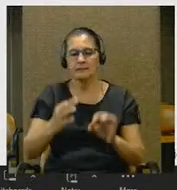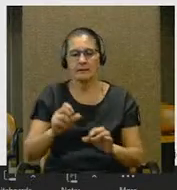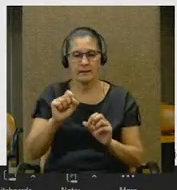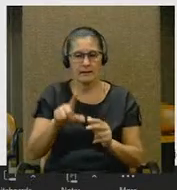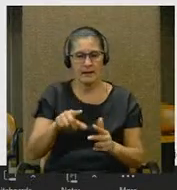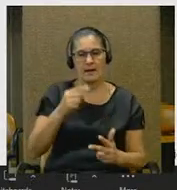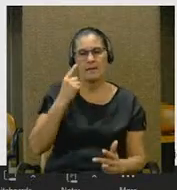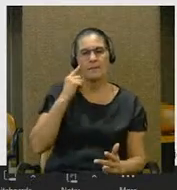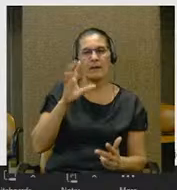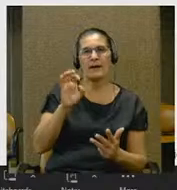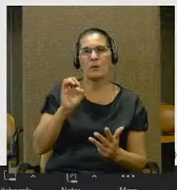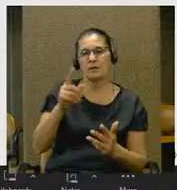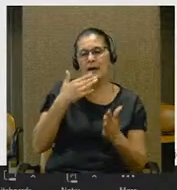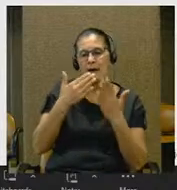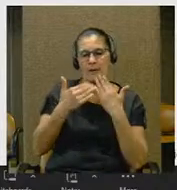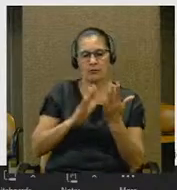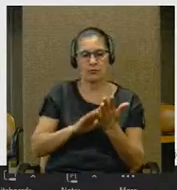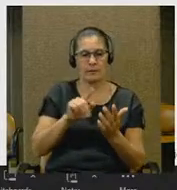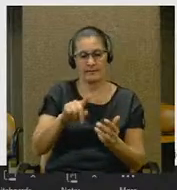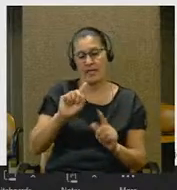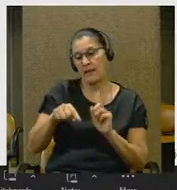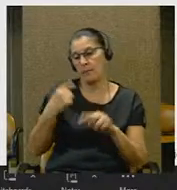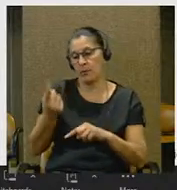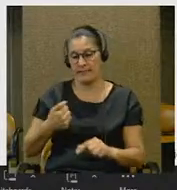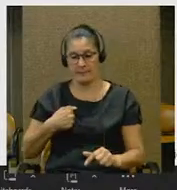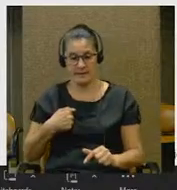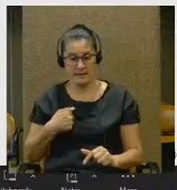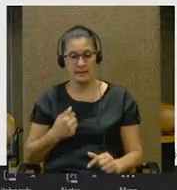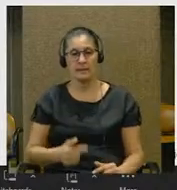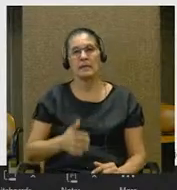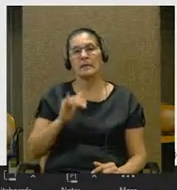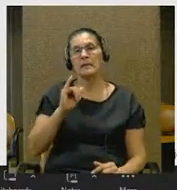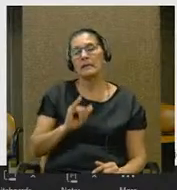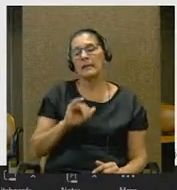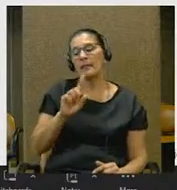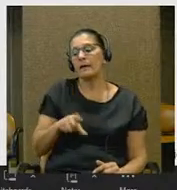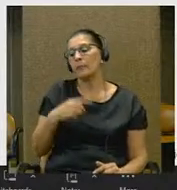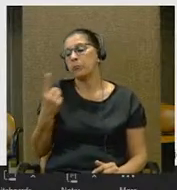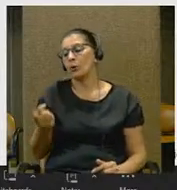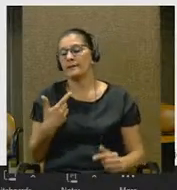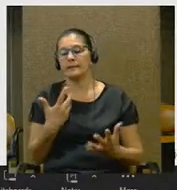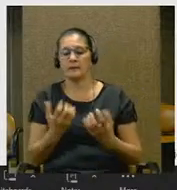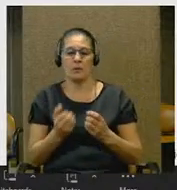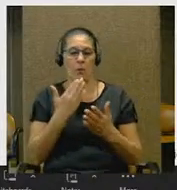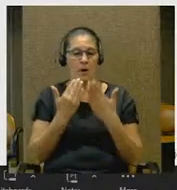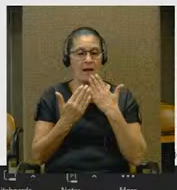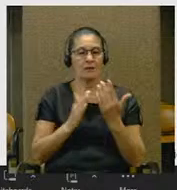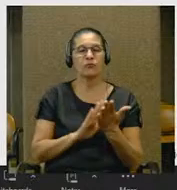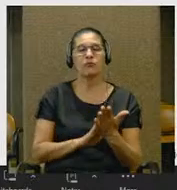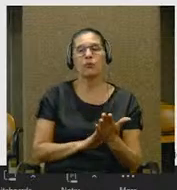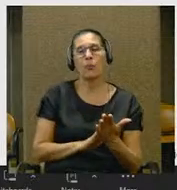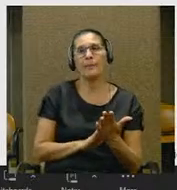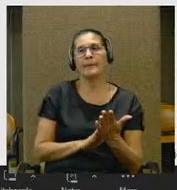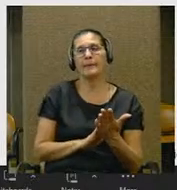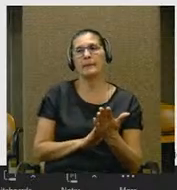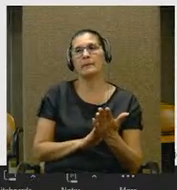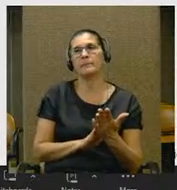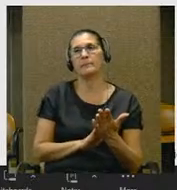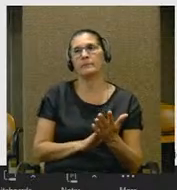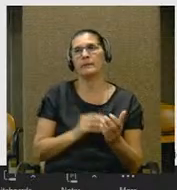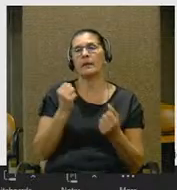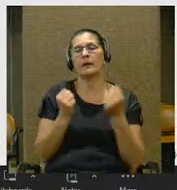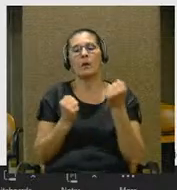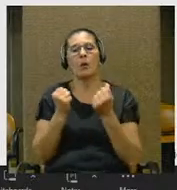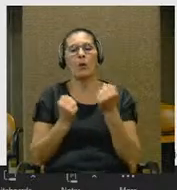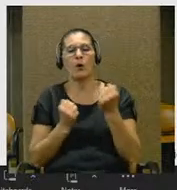that after my presentation. I then want to spend a little bit of time talking about the economics of synthetic opioids and the implications that